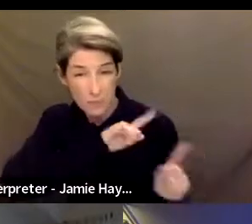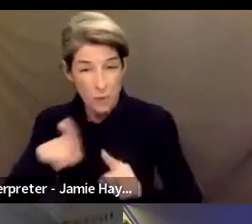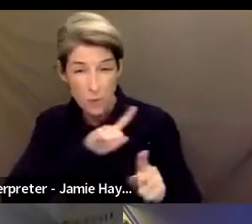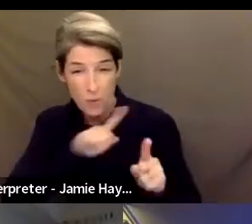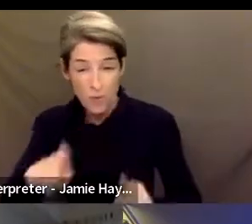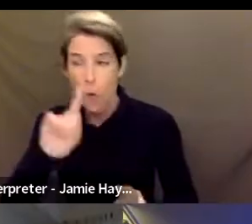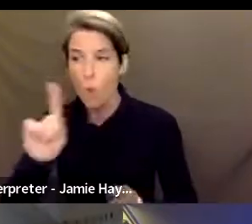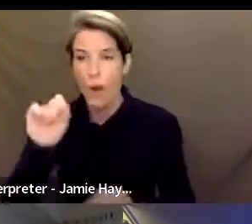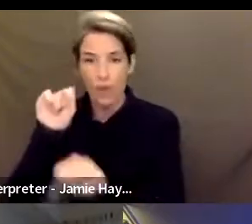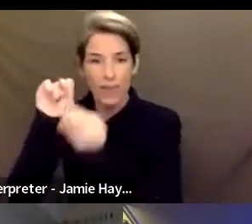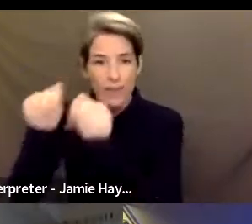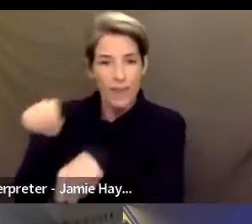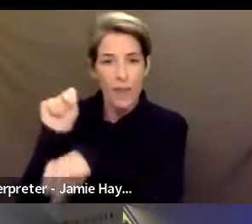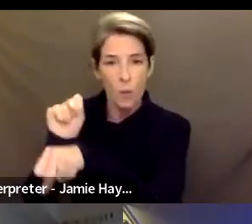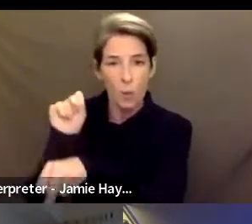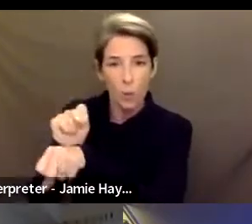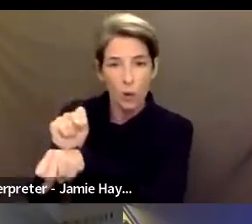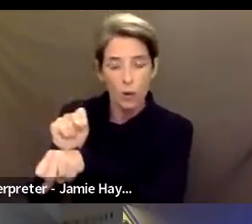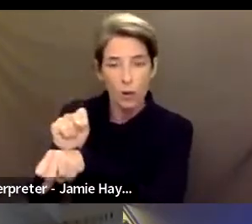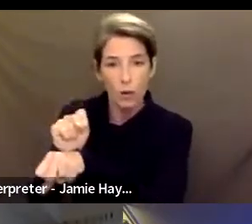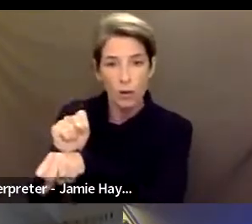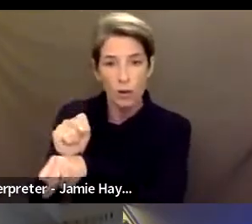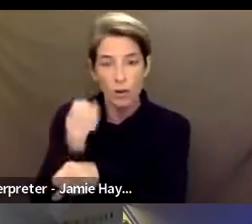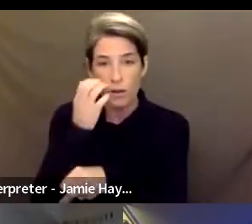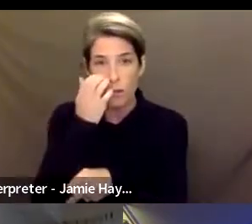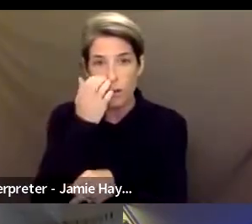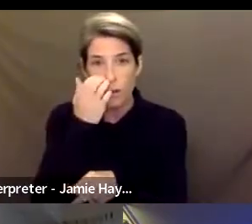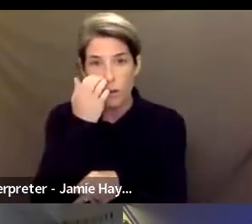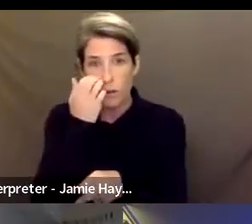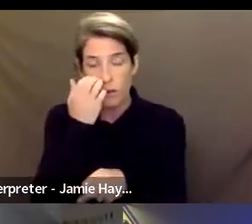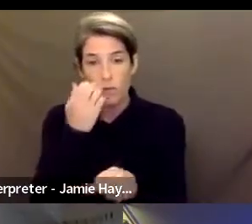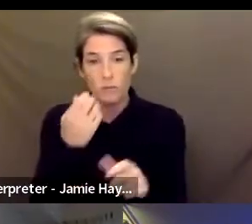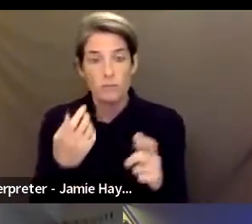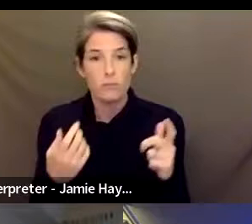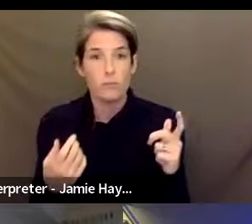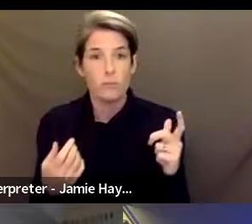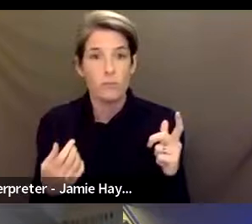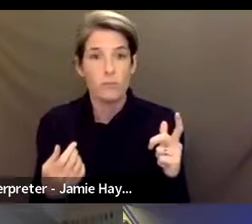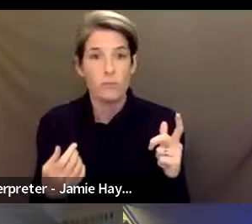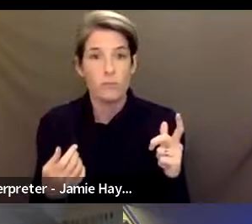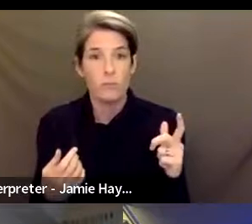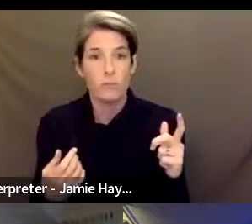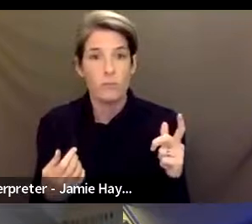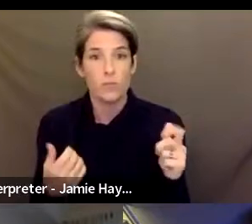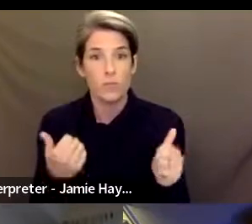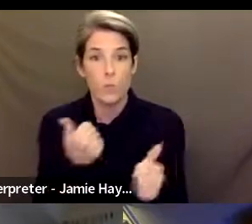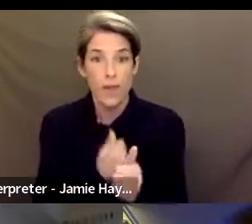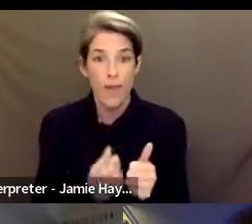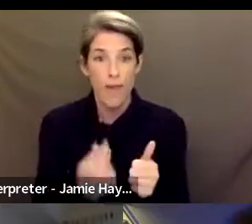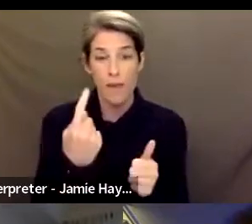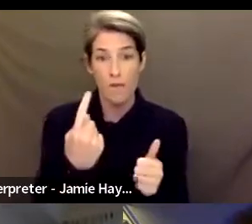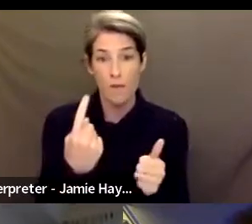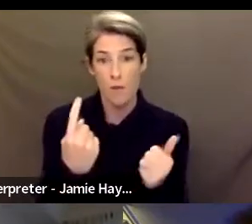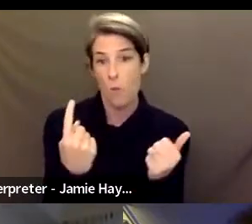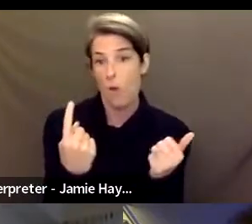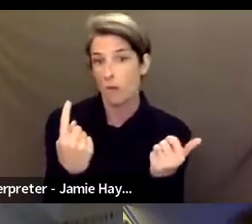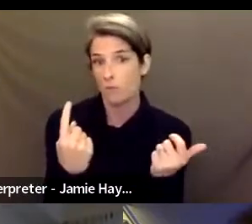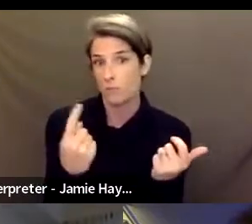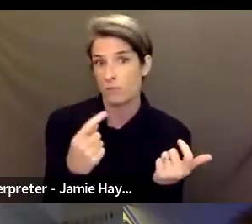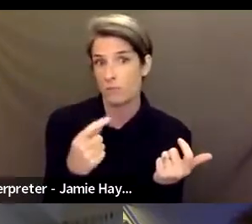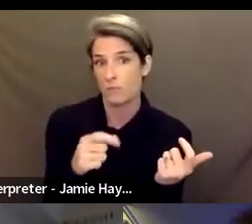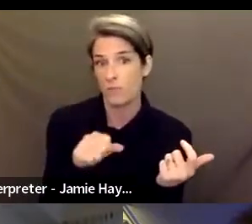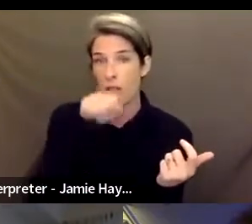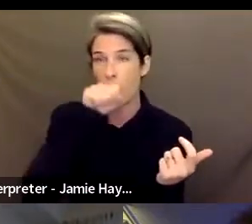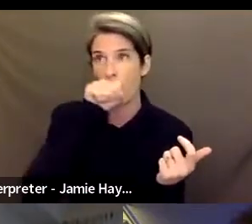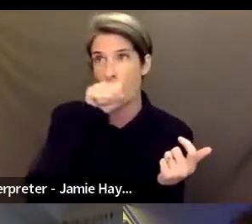So, for example, everyone loves to do no one loves to do it. Everyone loves to want to do The Cost